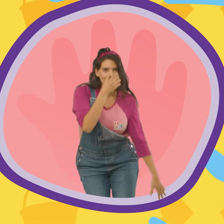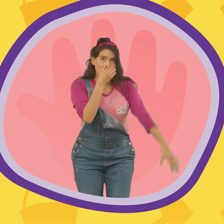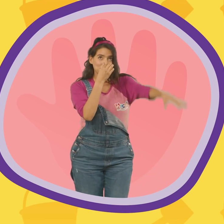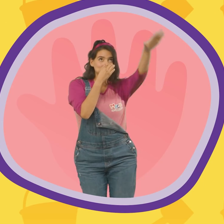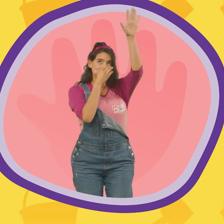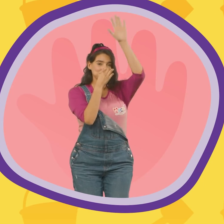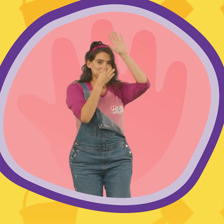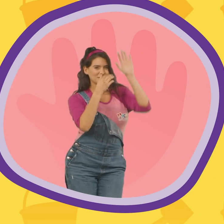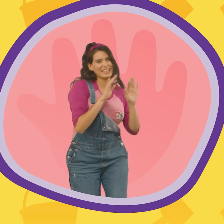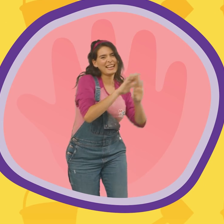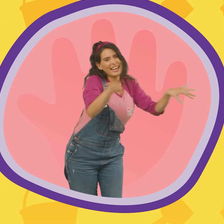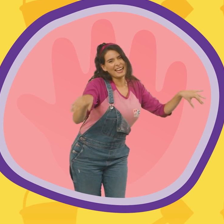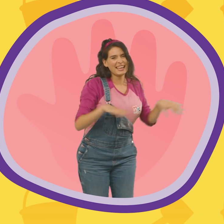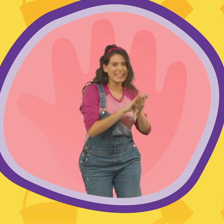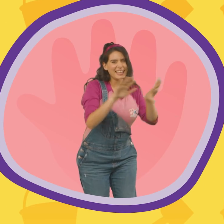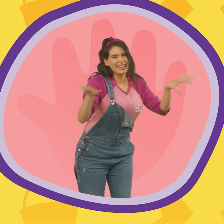Today is hot, so